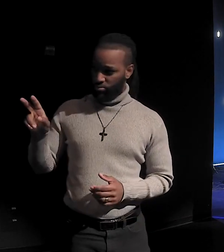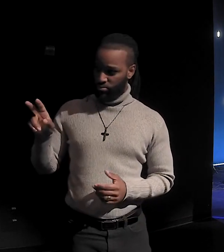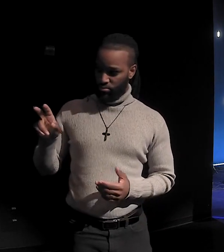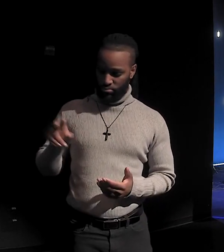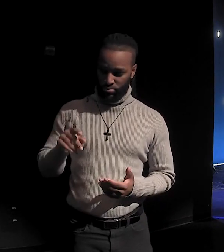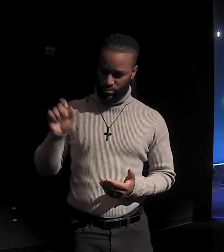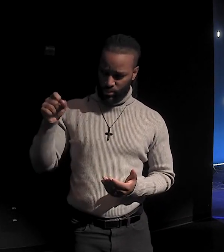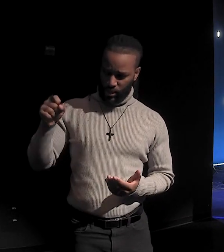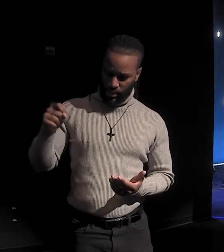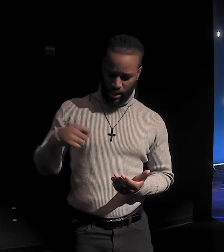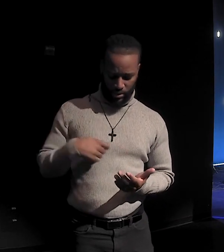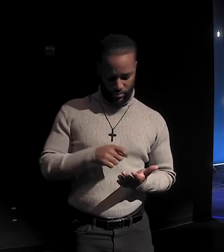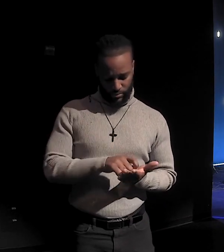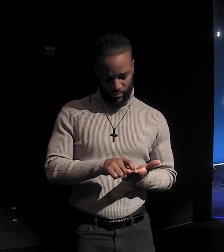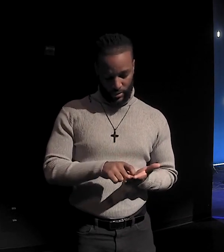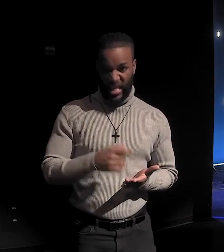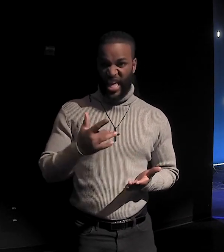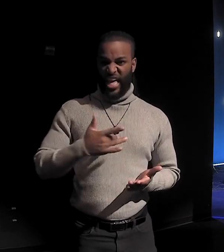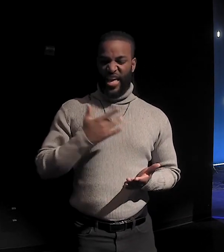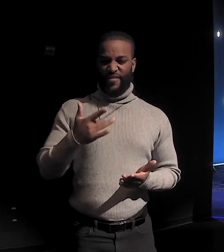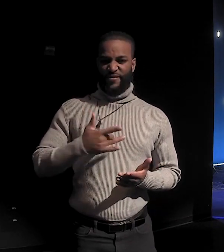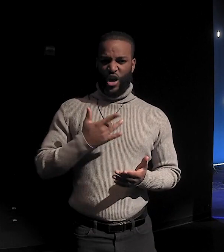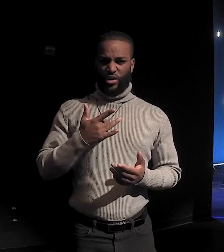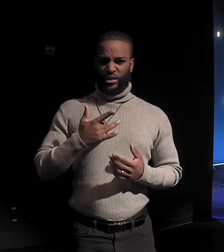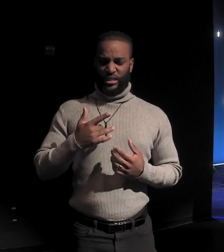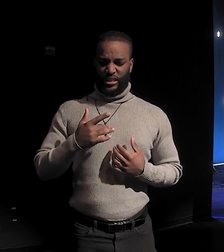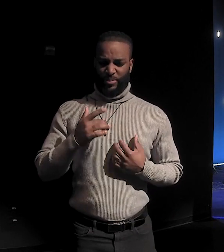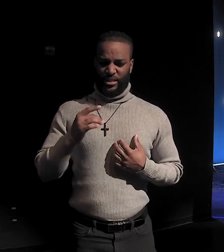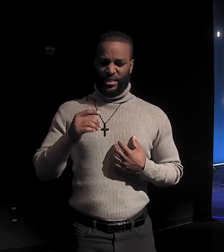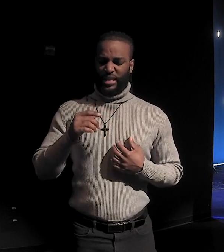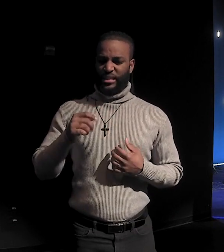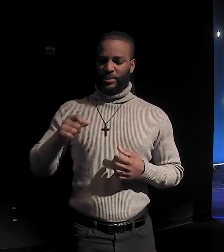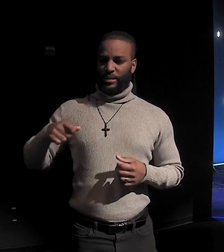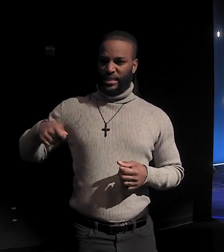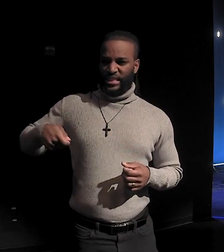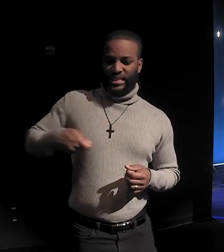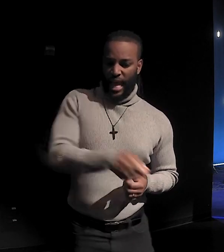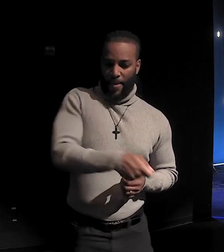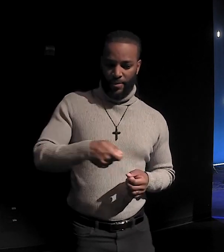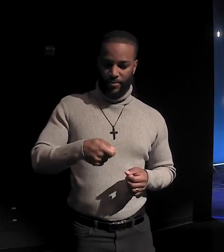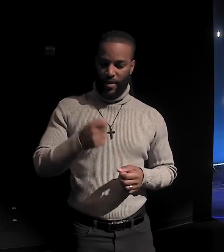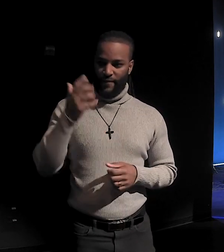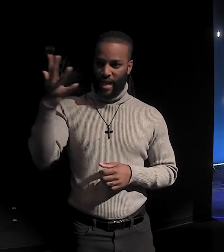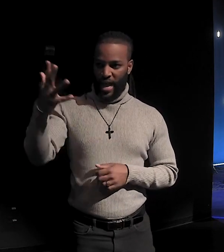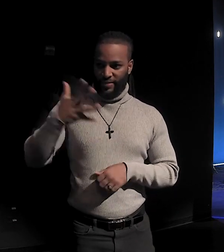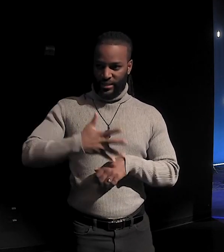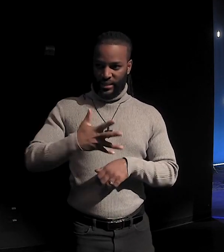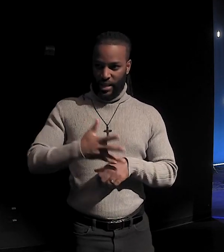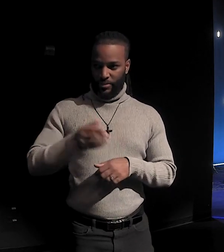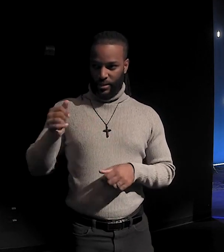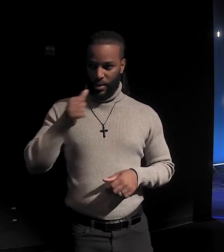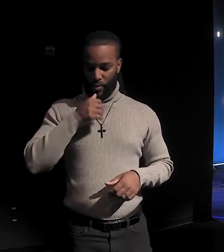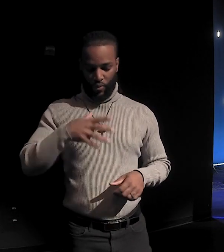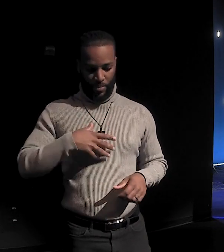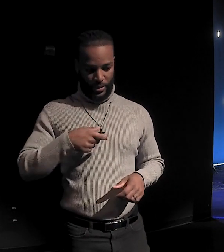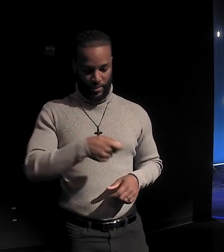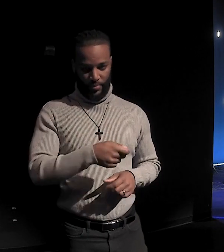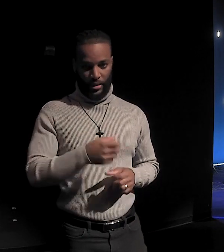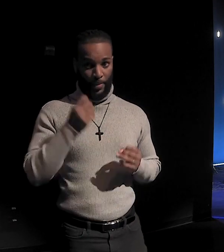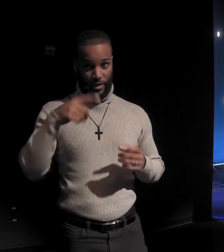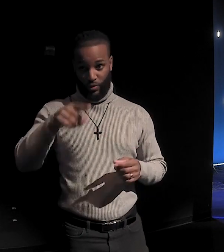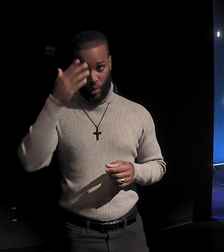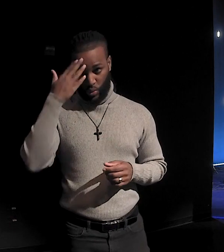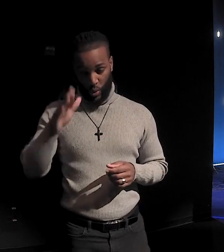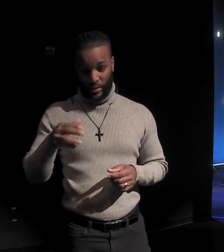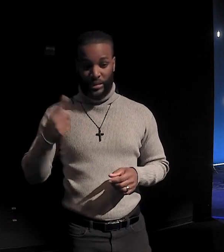I am. And all of a sudden, he felt a sharp knife in his chest as he was stabbed 5 times. Many don't know this, but he was